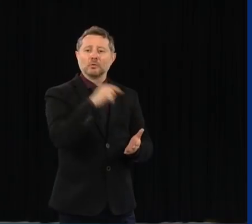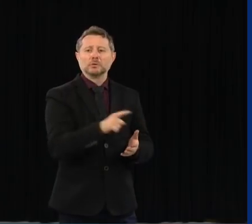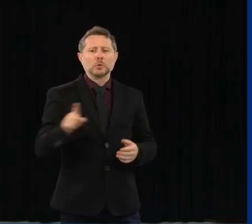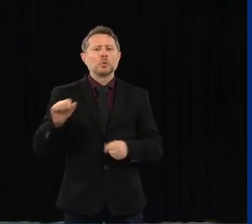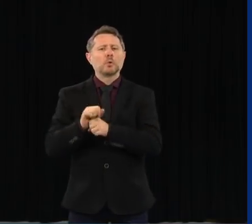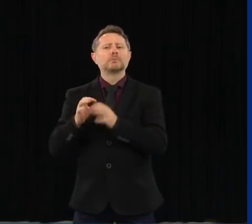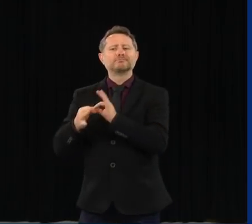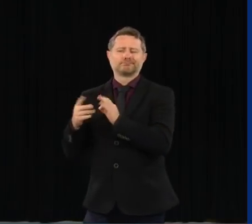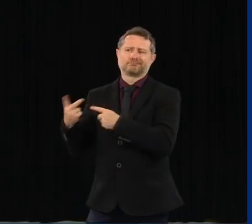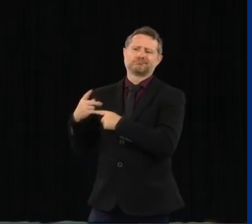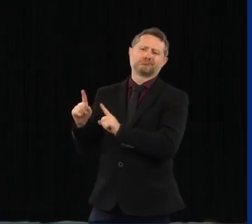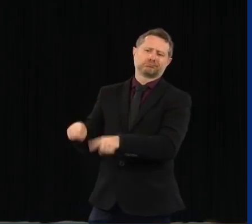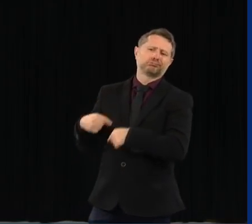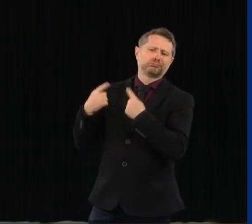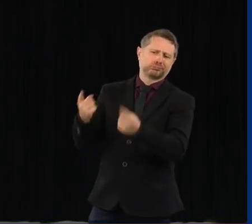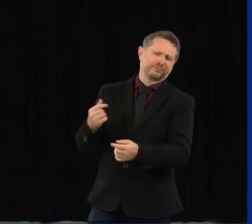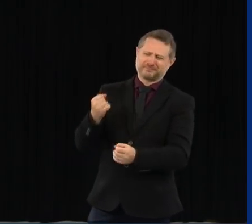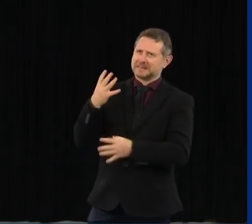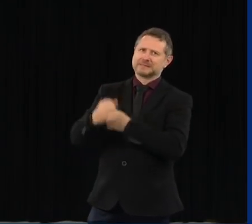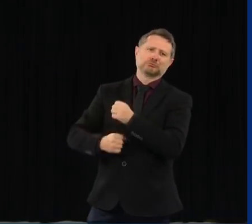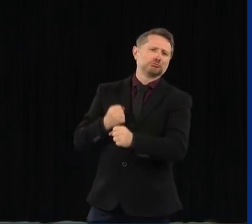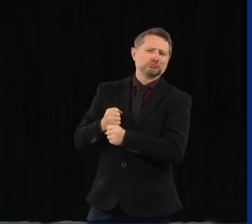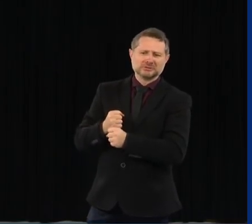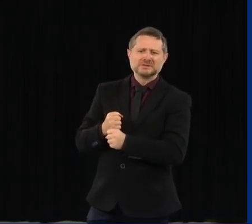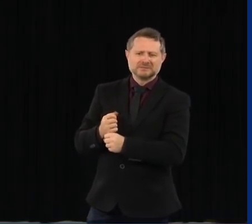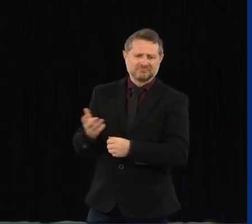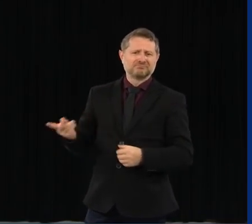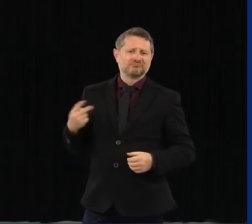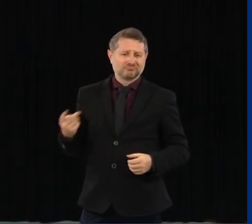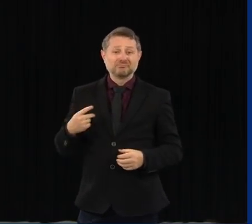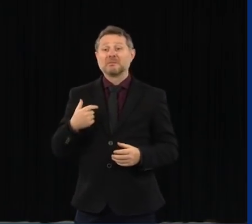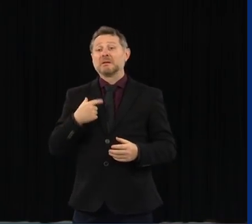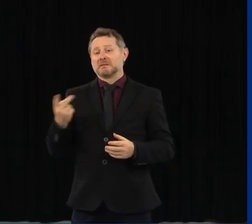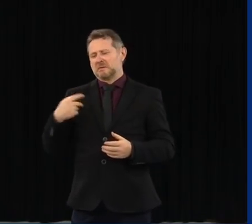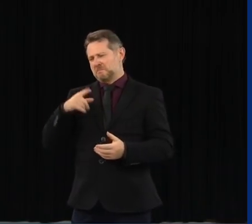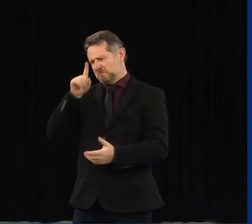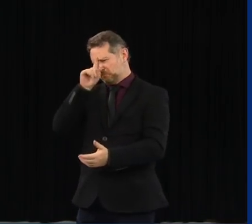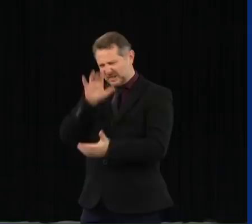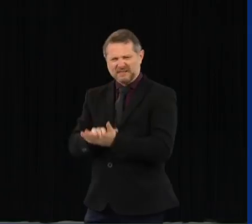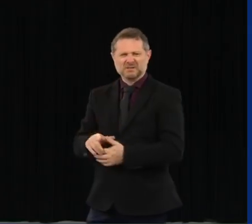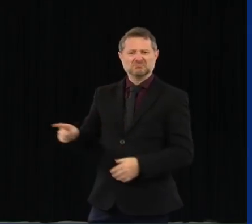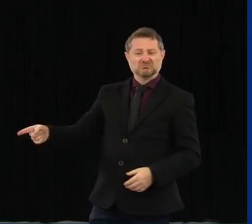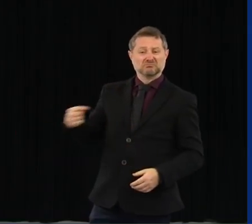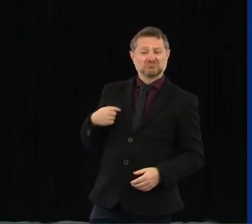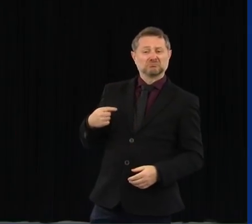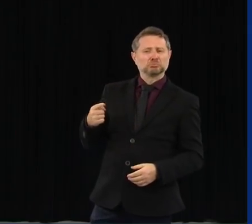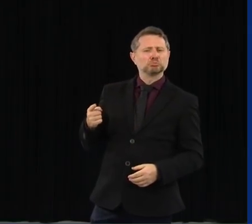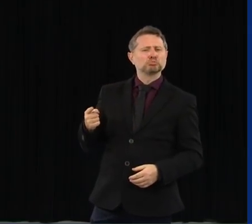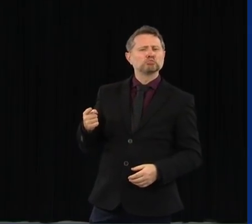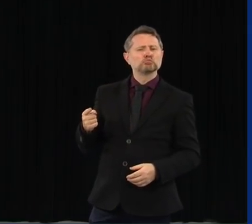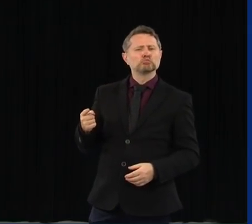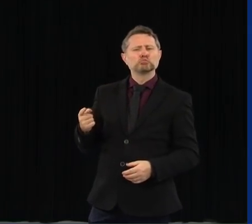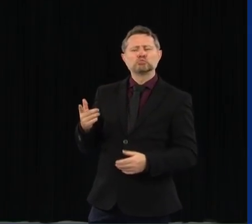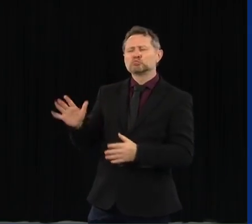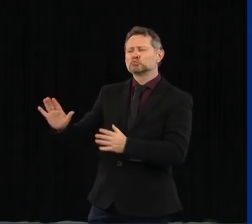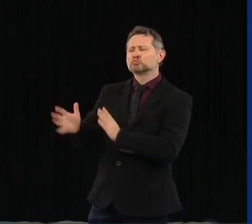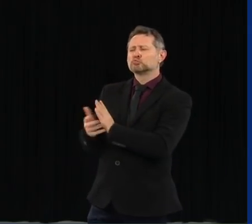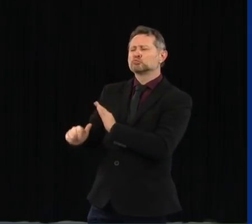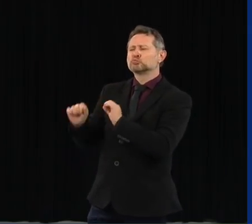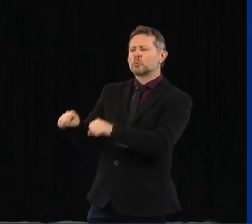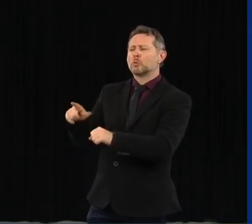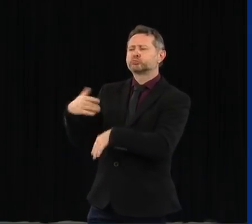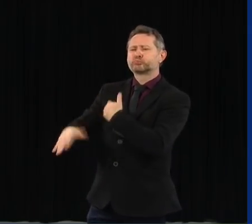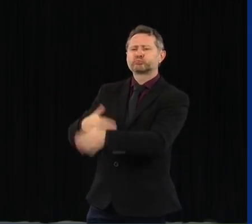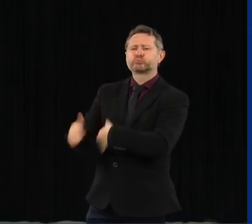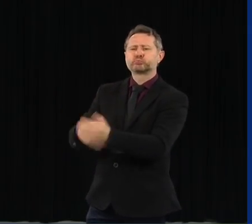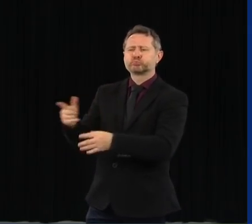for 30 years, and I believe her, and her credibility and her competence is unparalleled